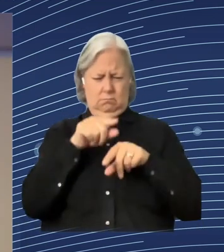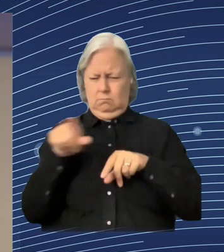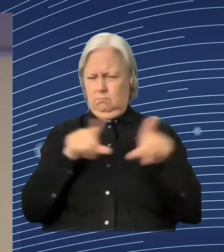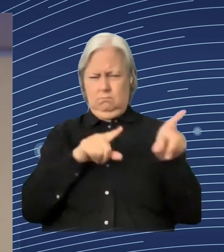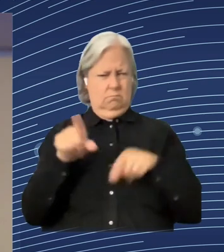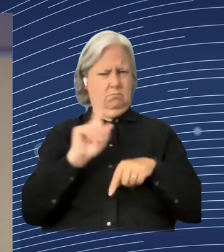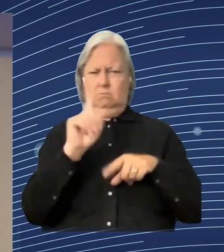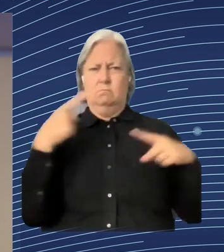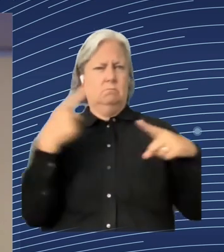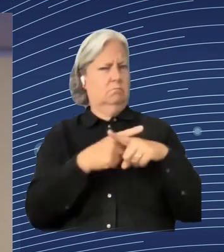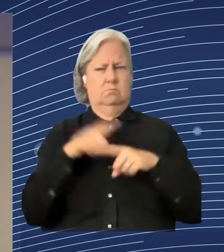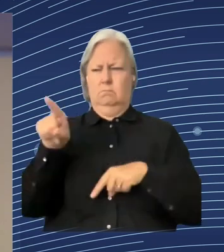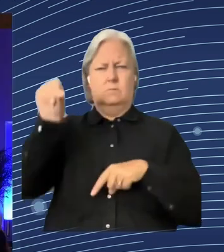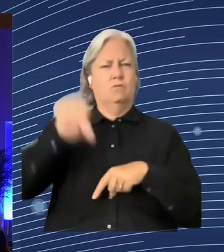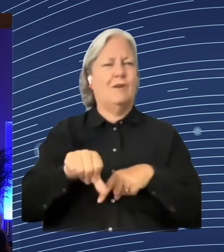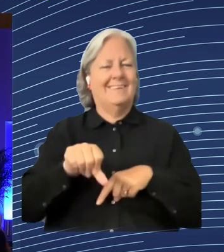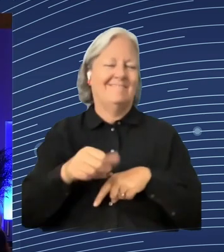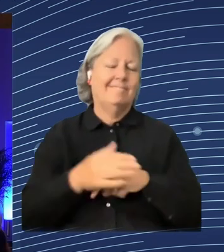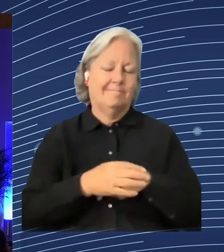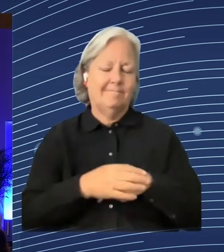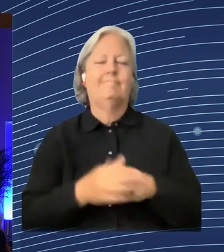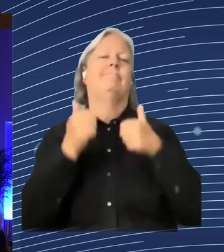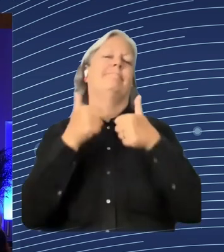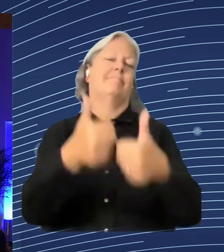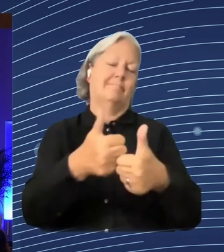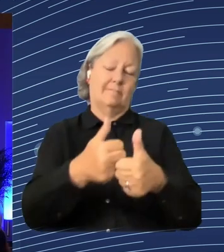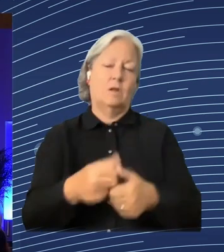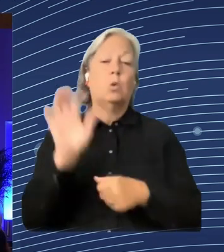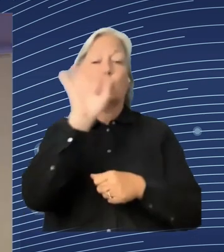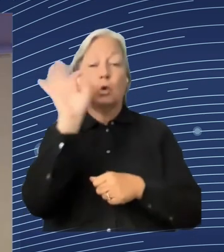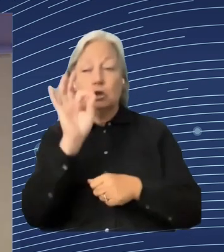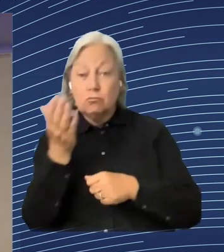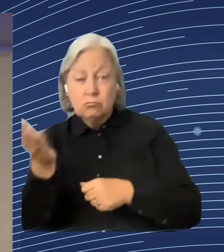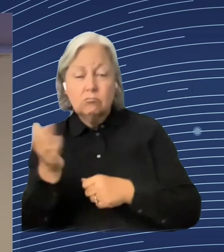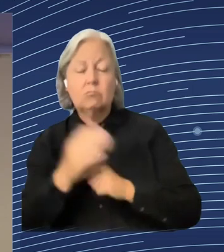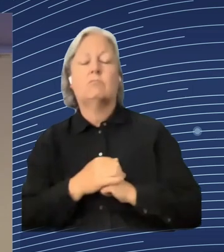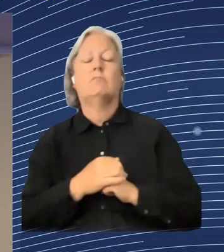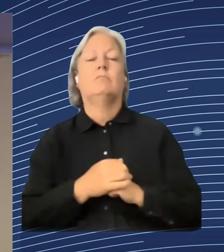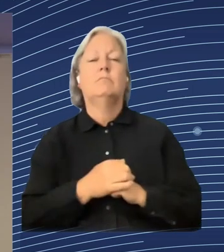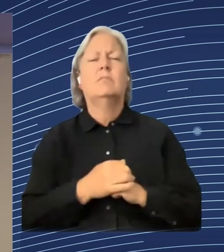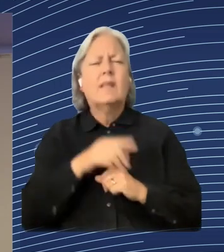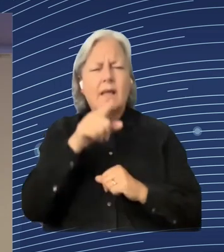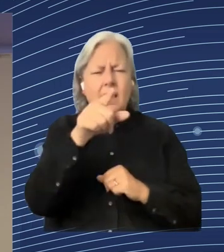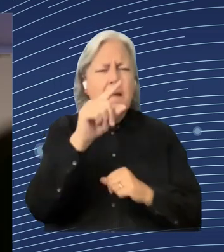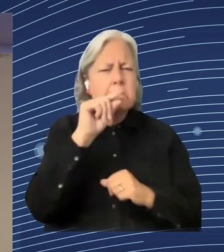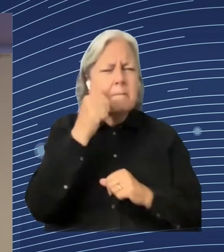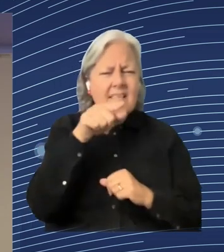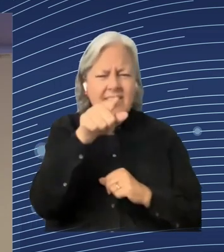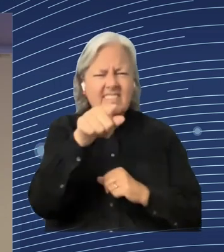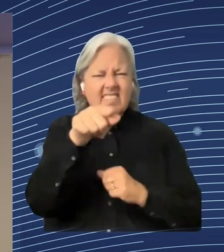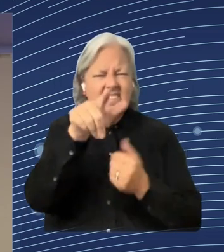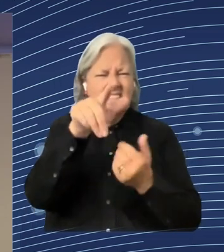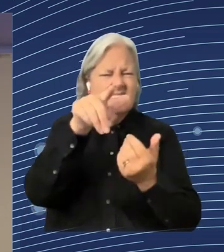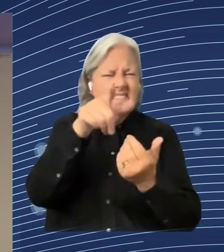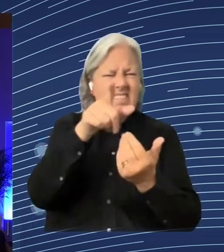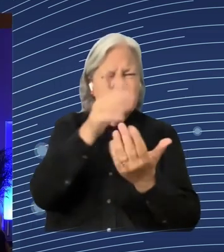Excellent. I'll take a question and then return, and perhaps Marijke, you can have a say then. The gentleman who's somewhat in the middle, if he could have a microphone,